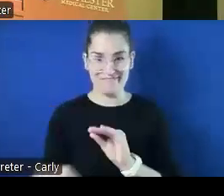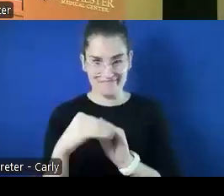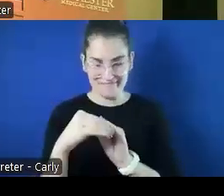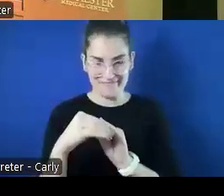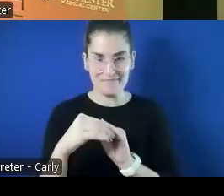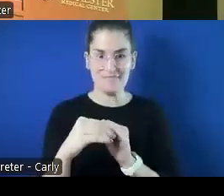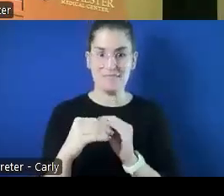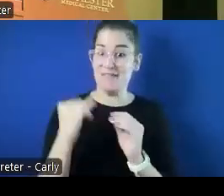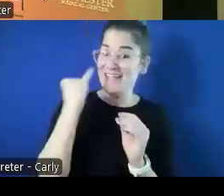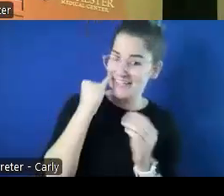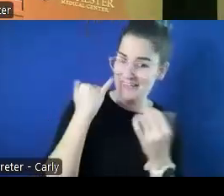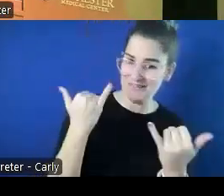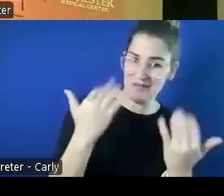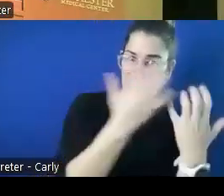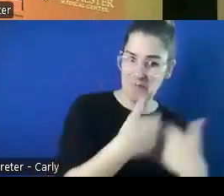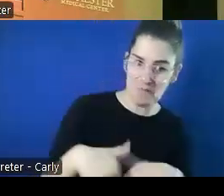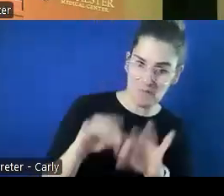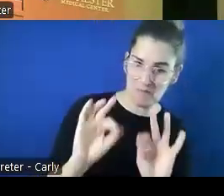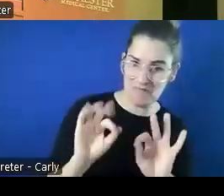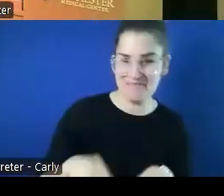assuming today is good.